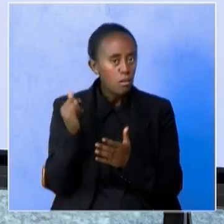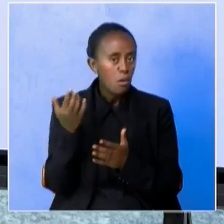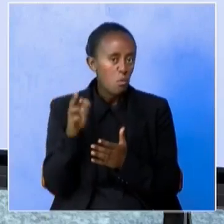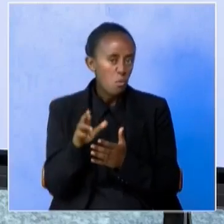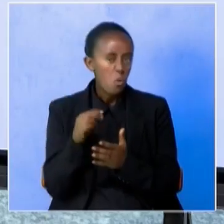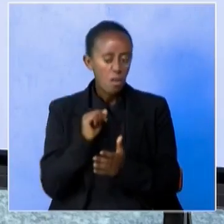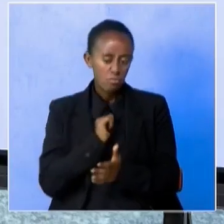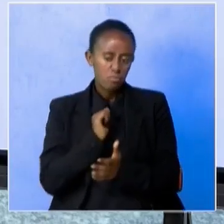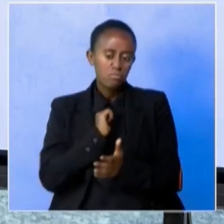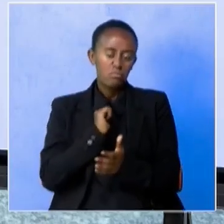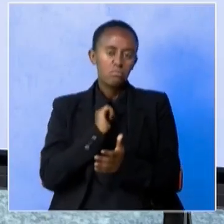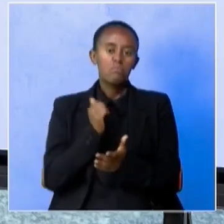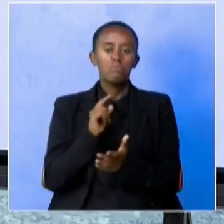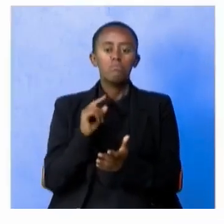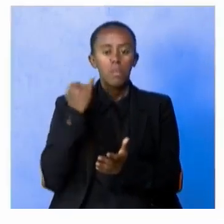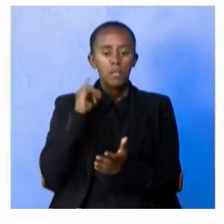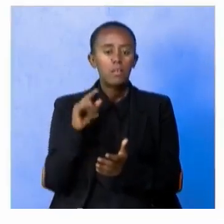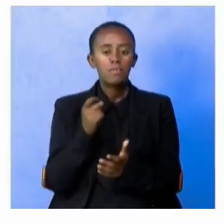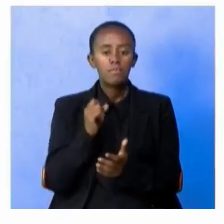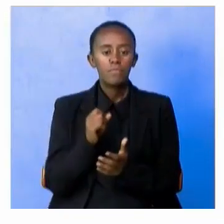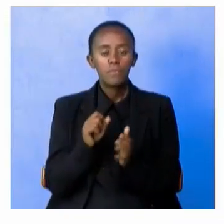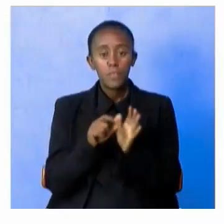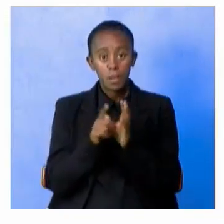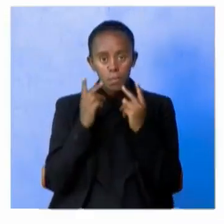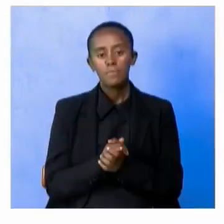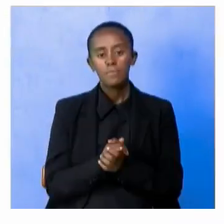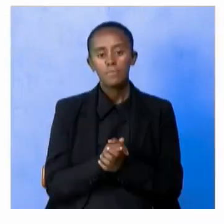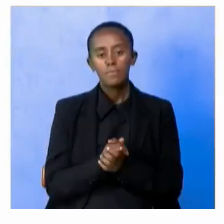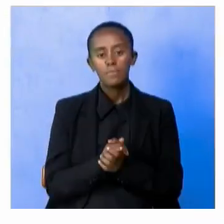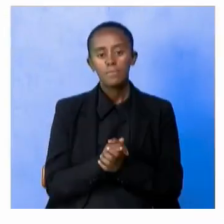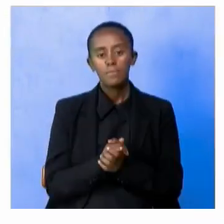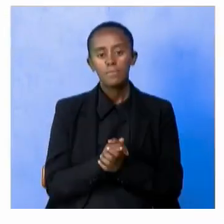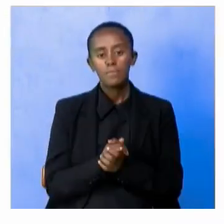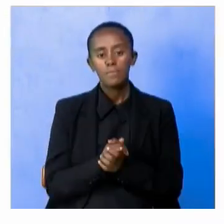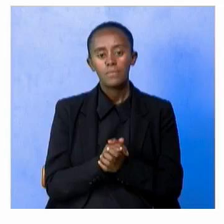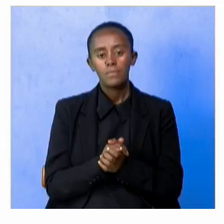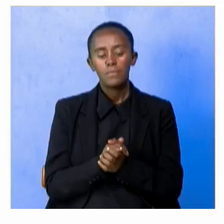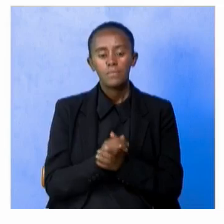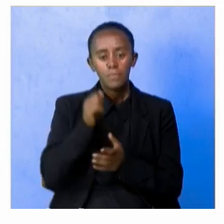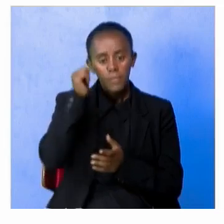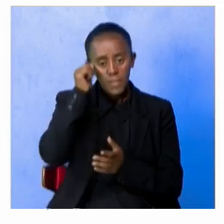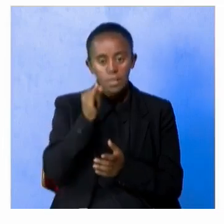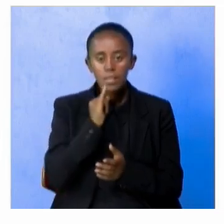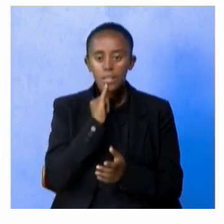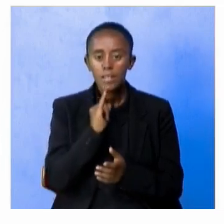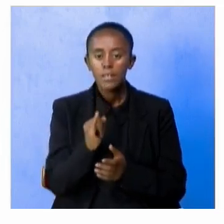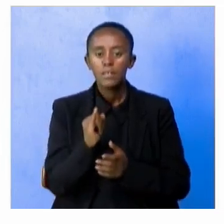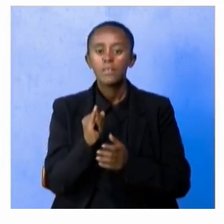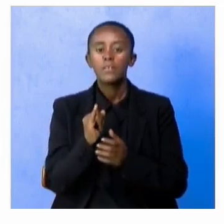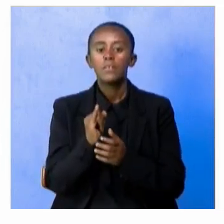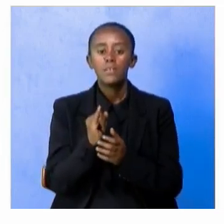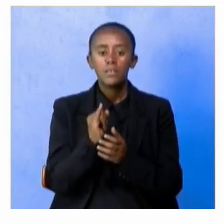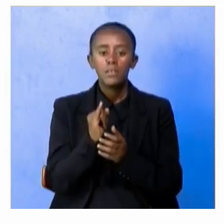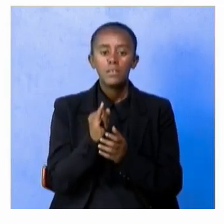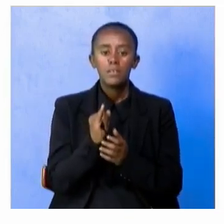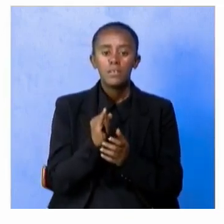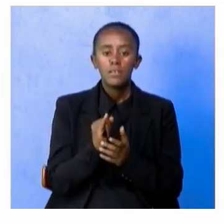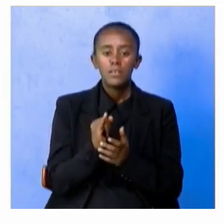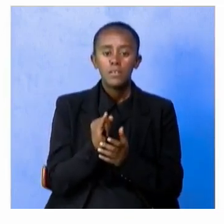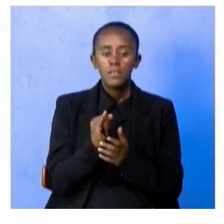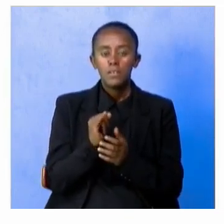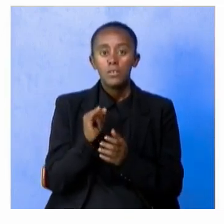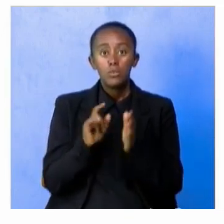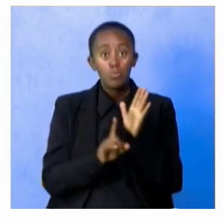our own ideas. Let's see an example. He is tall,